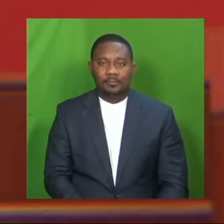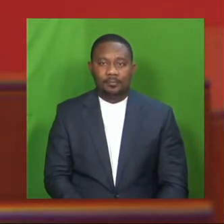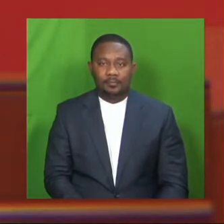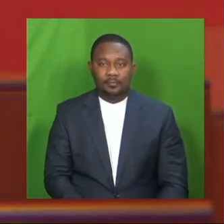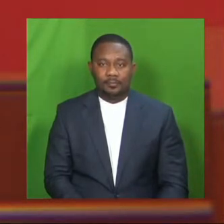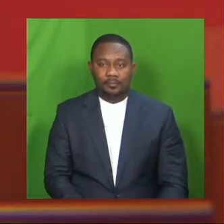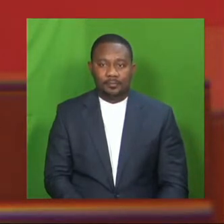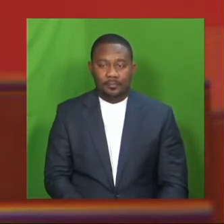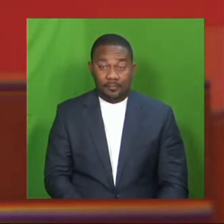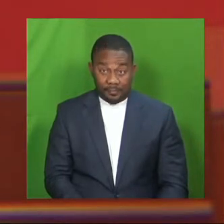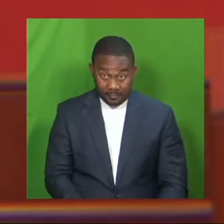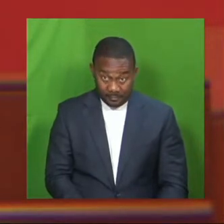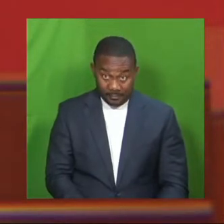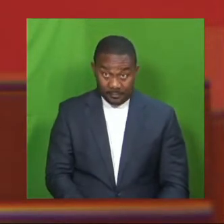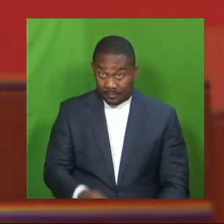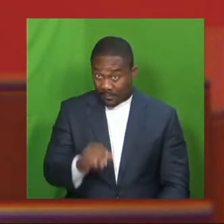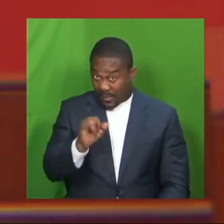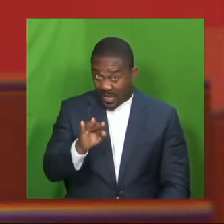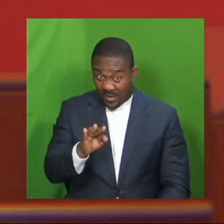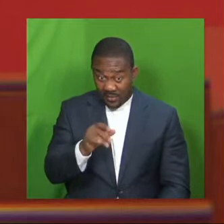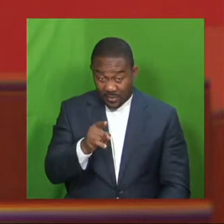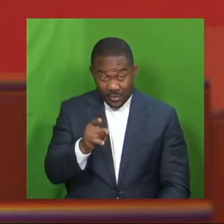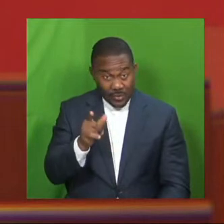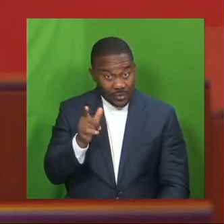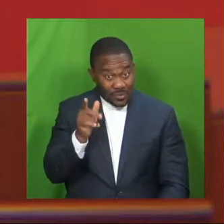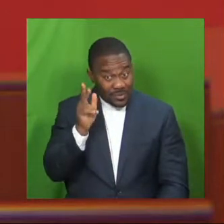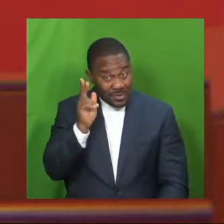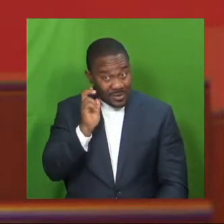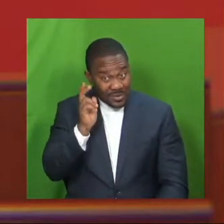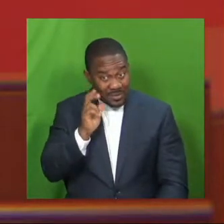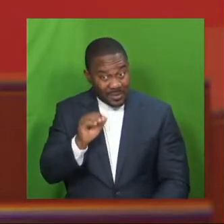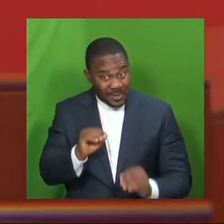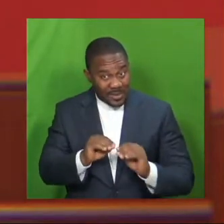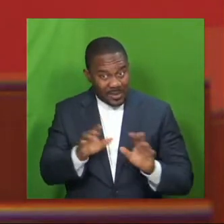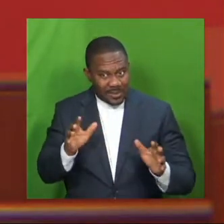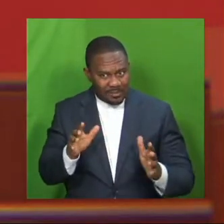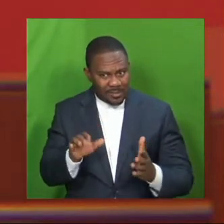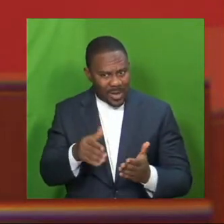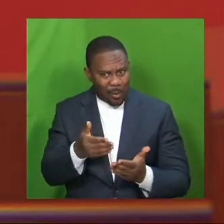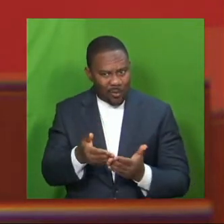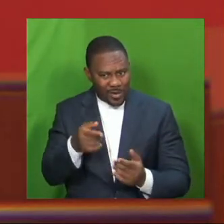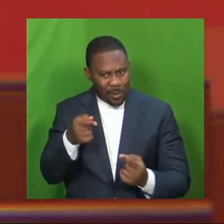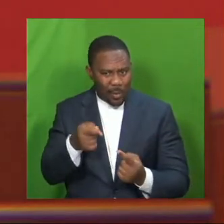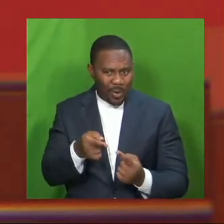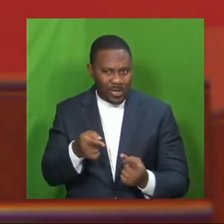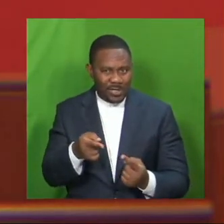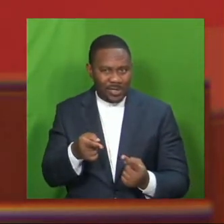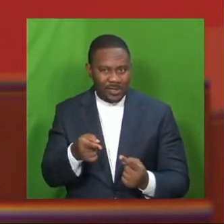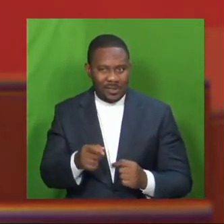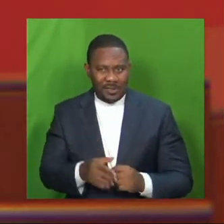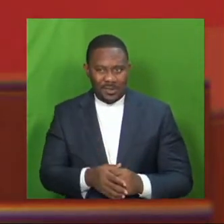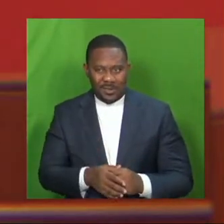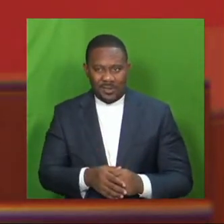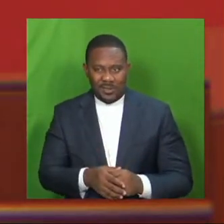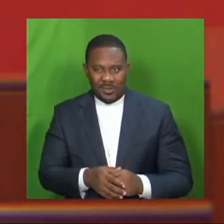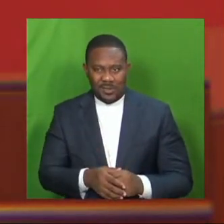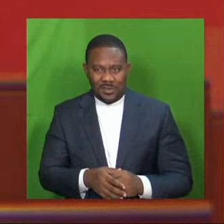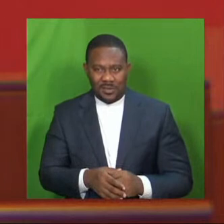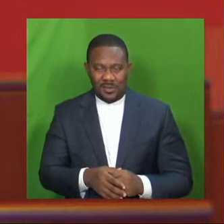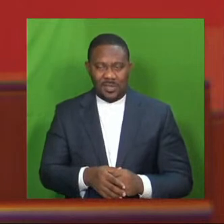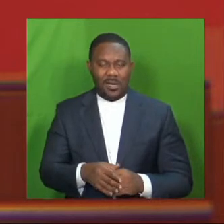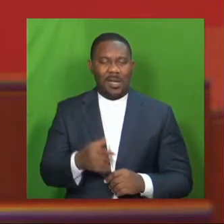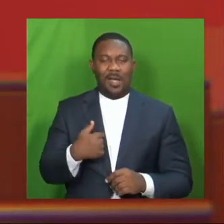if you listen to me carefully, when I got to that area, the preamble read as